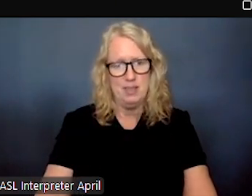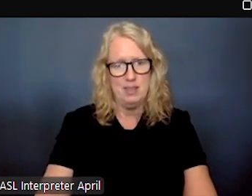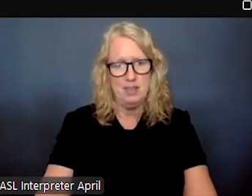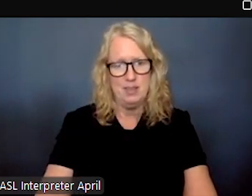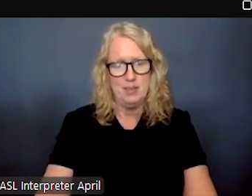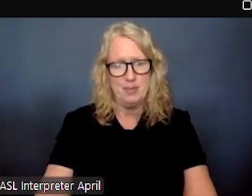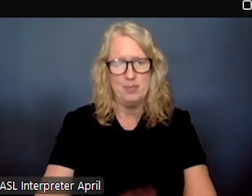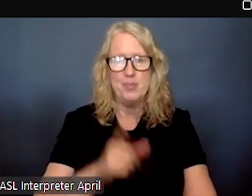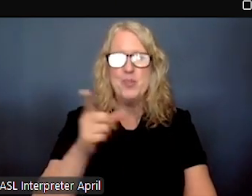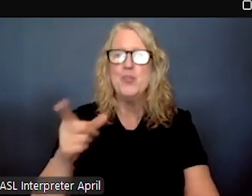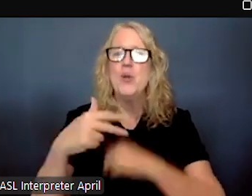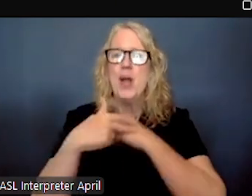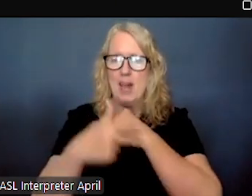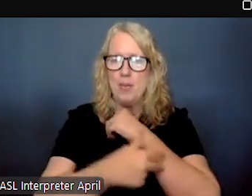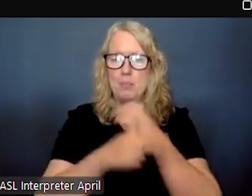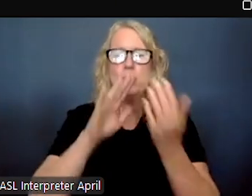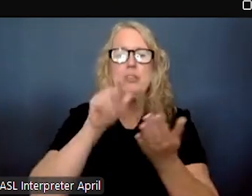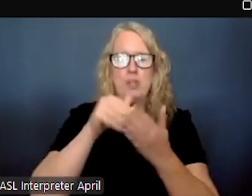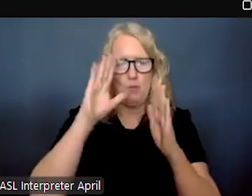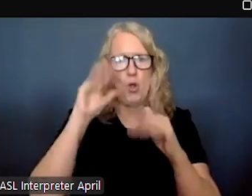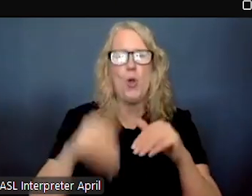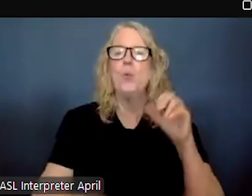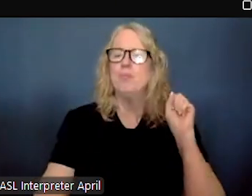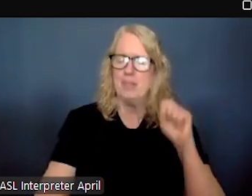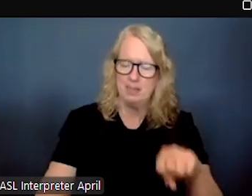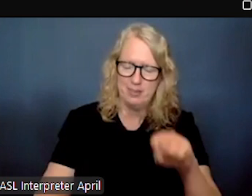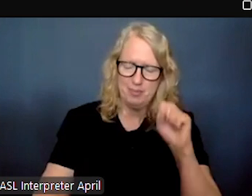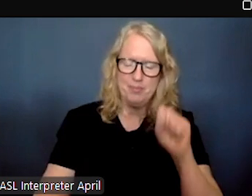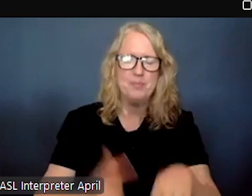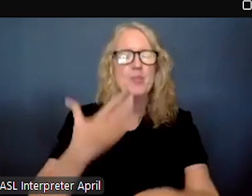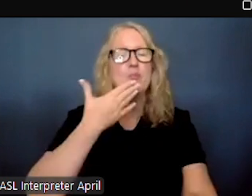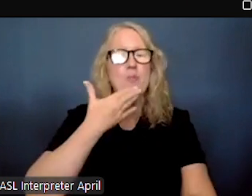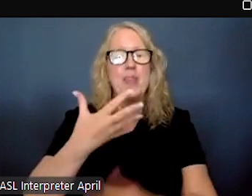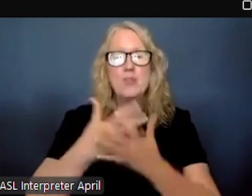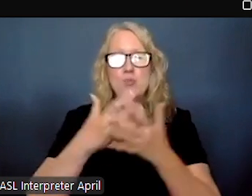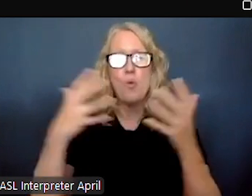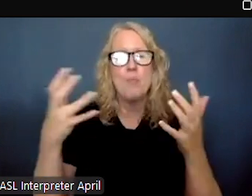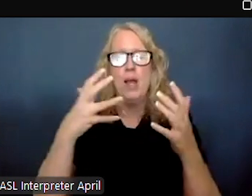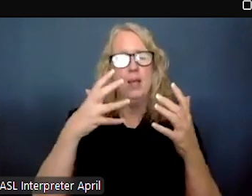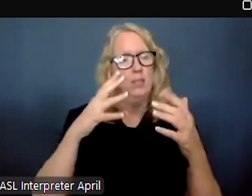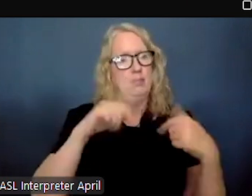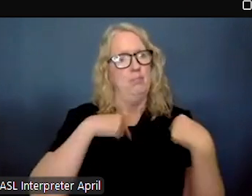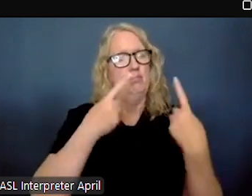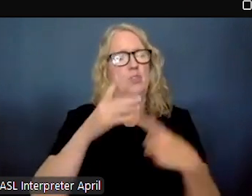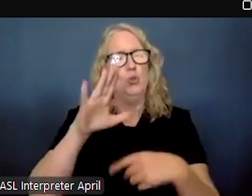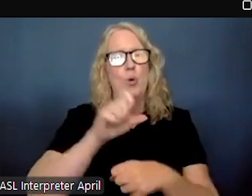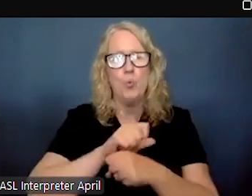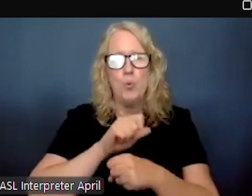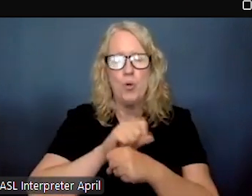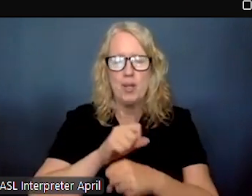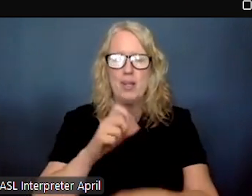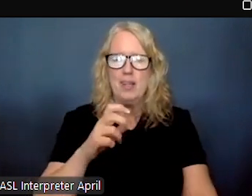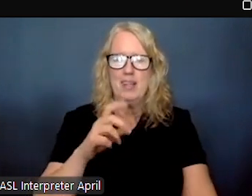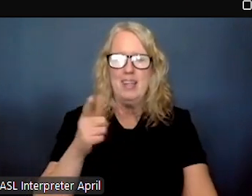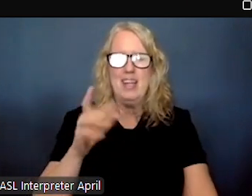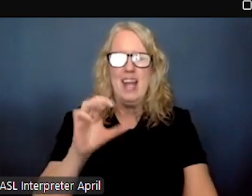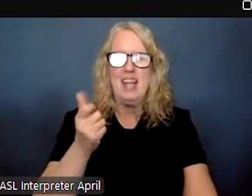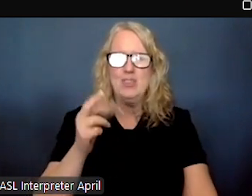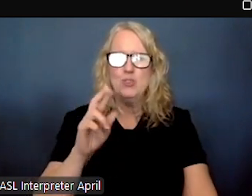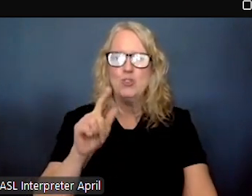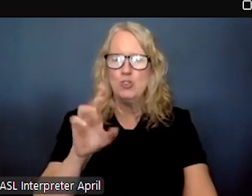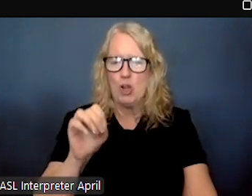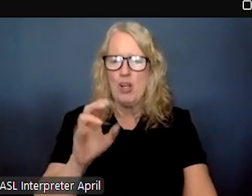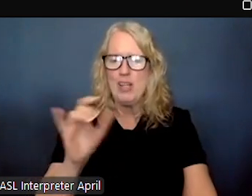the Bridge Center for Hope. So Yes, ma'am. thank you so much for all the work you're doing, and you, Charlotte, as well.